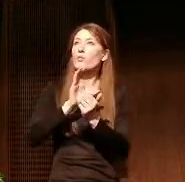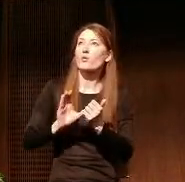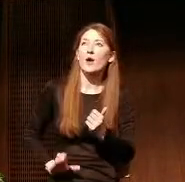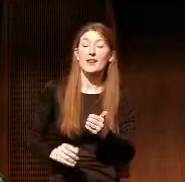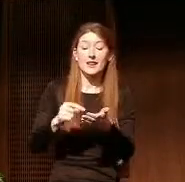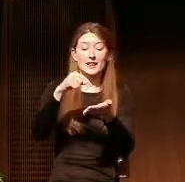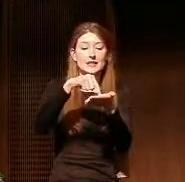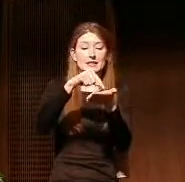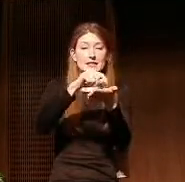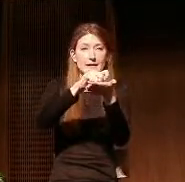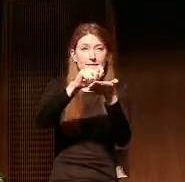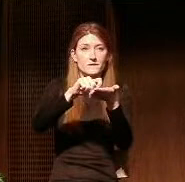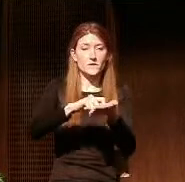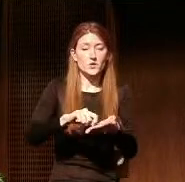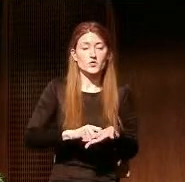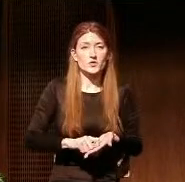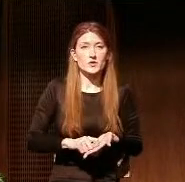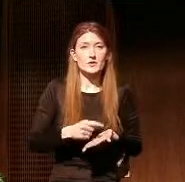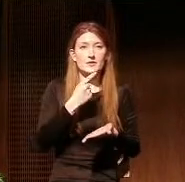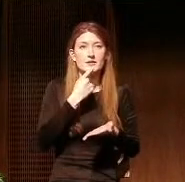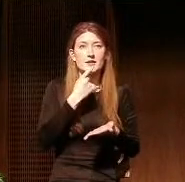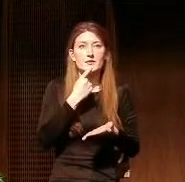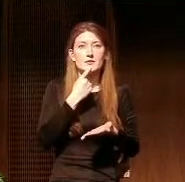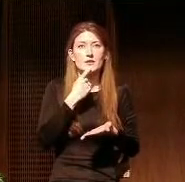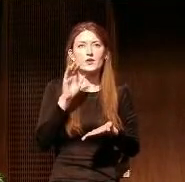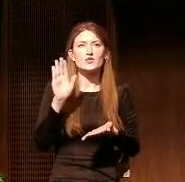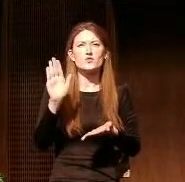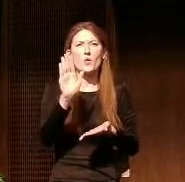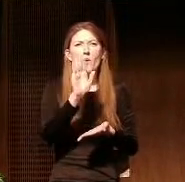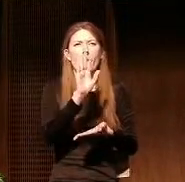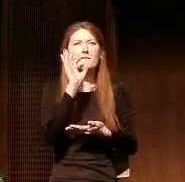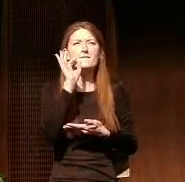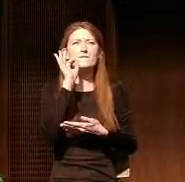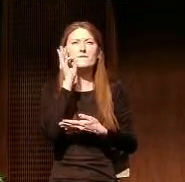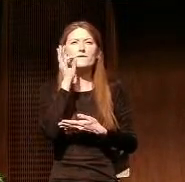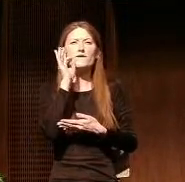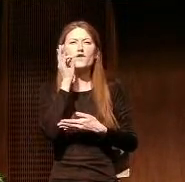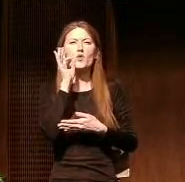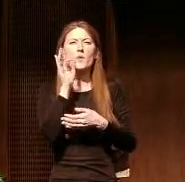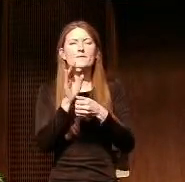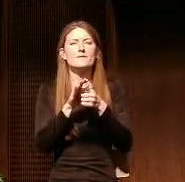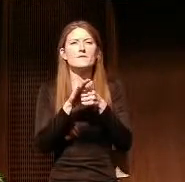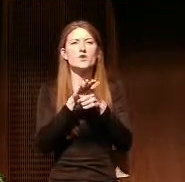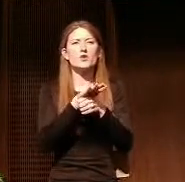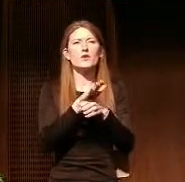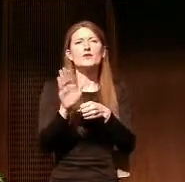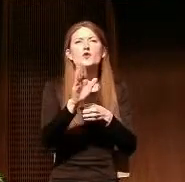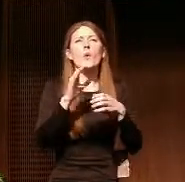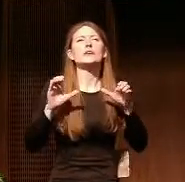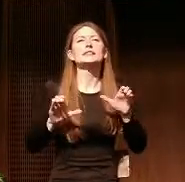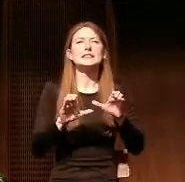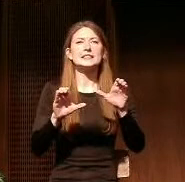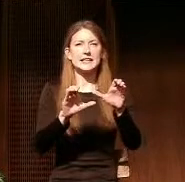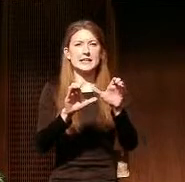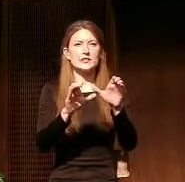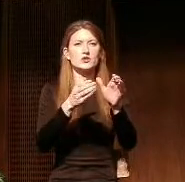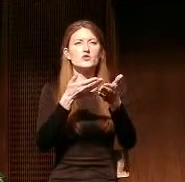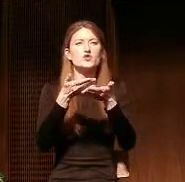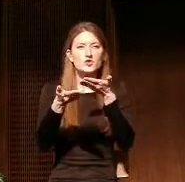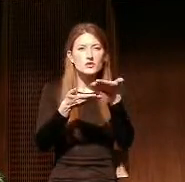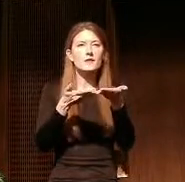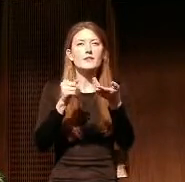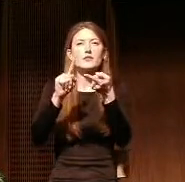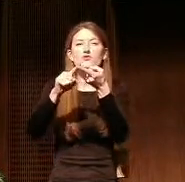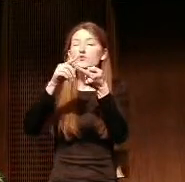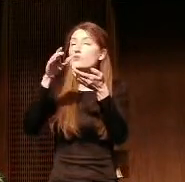says that you're free. Fruitful works, your deeds of service to God,